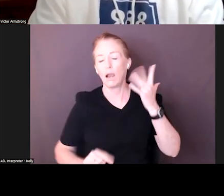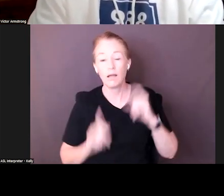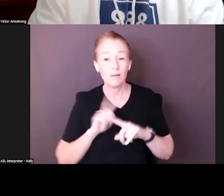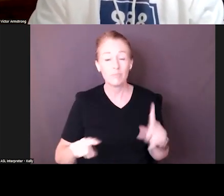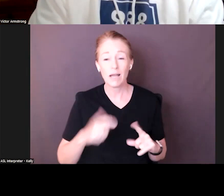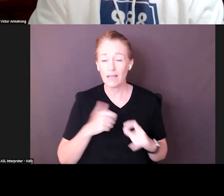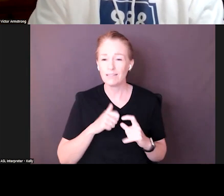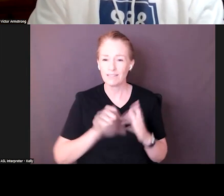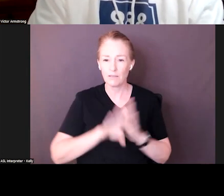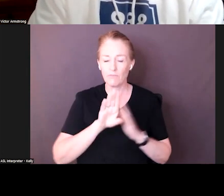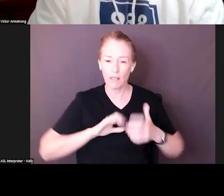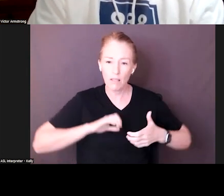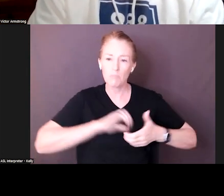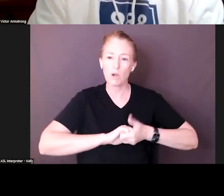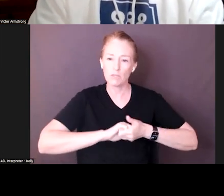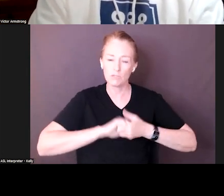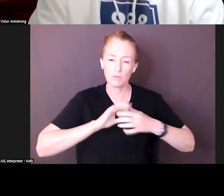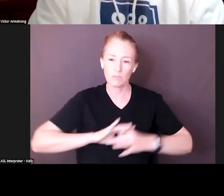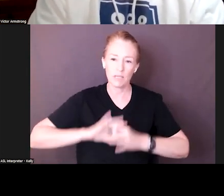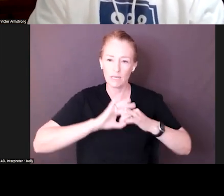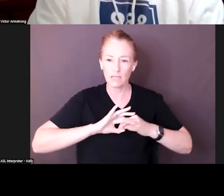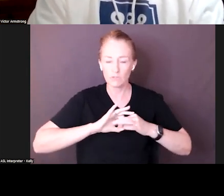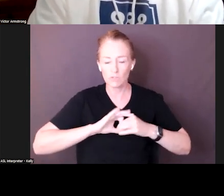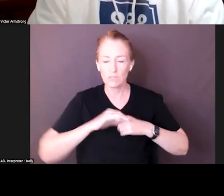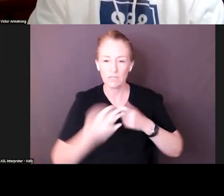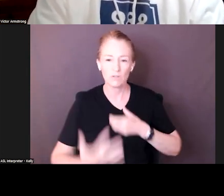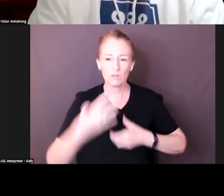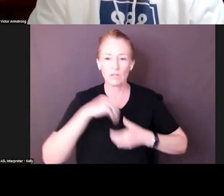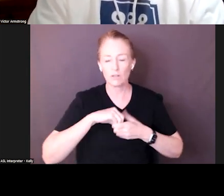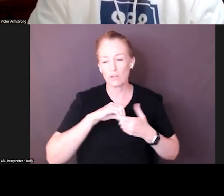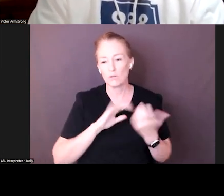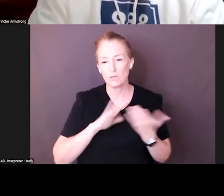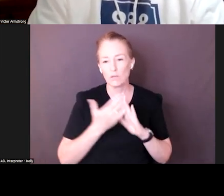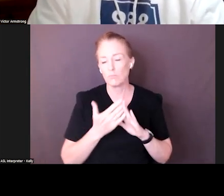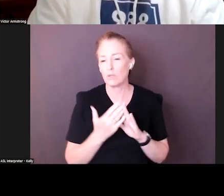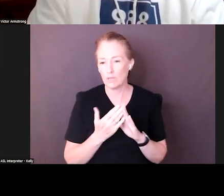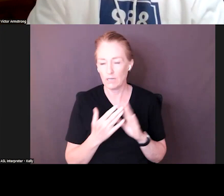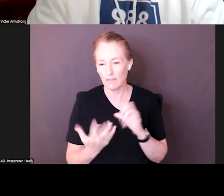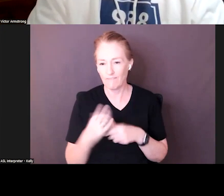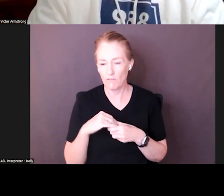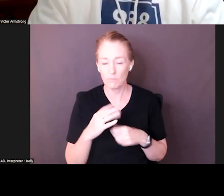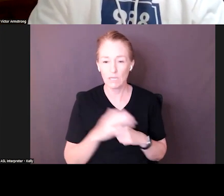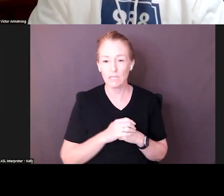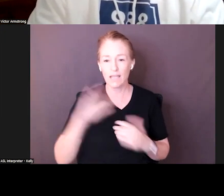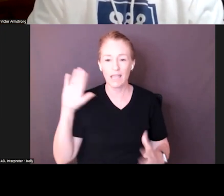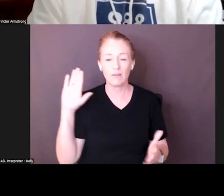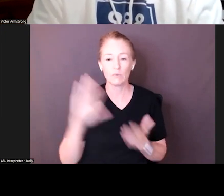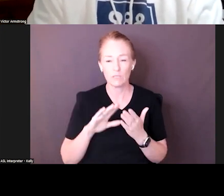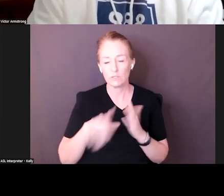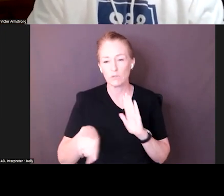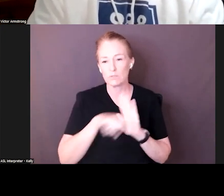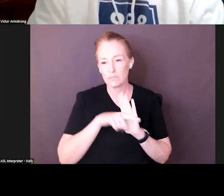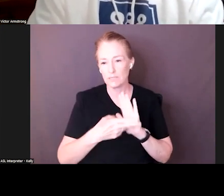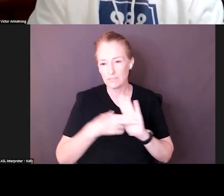and coalitions to increase community buy-in, to reduce stigma, and to increase impact. Work with community partners, community media,